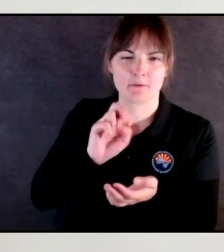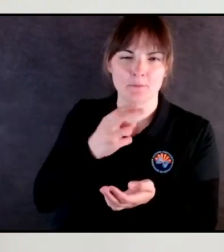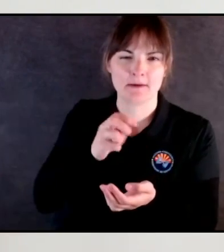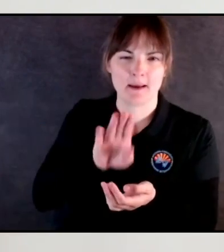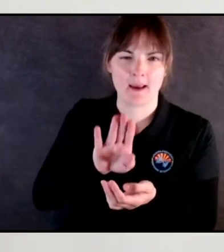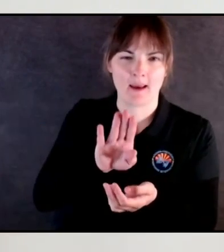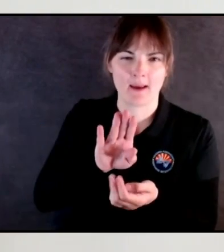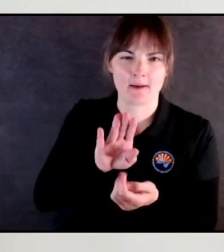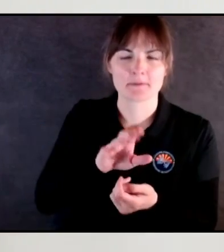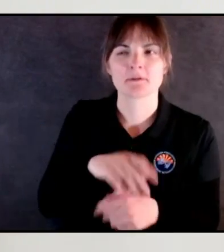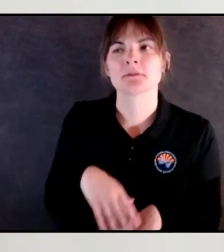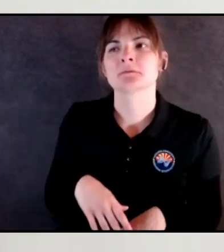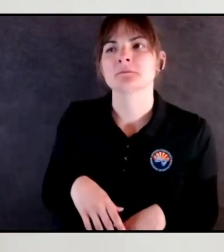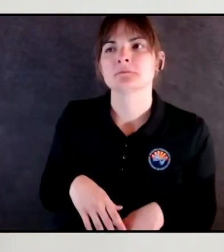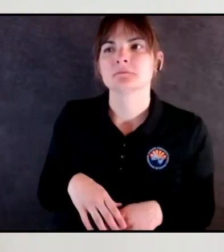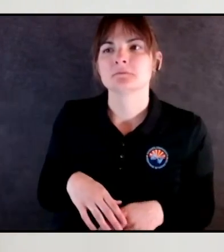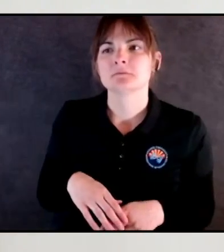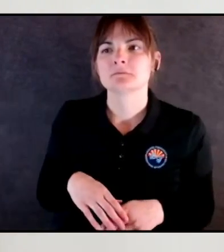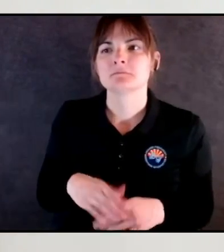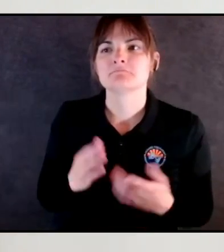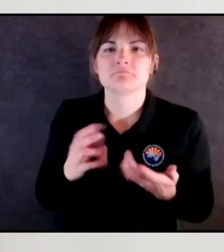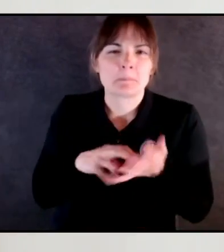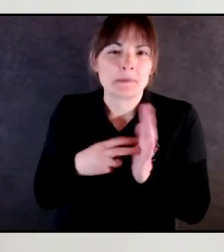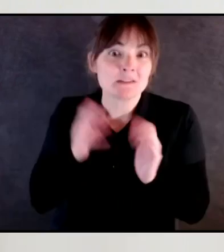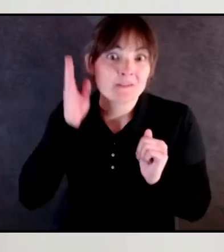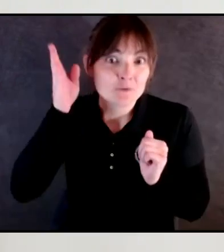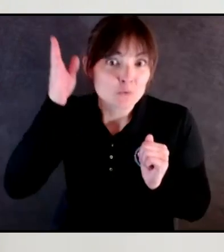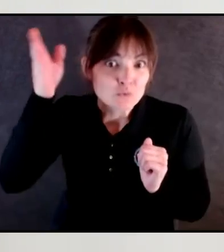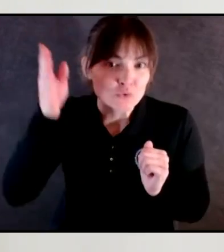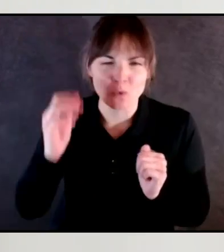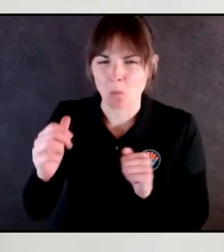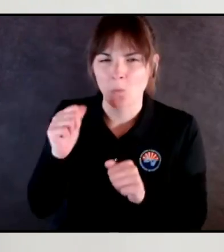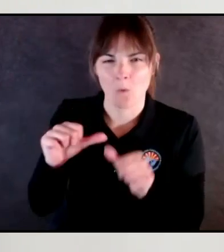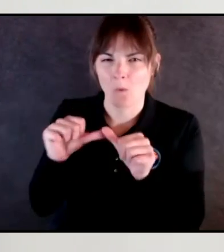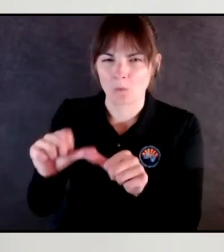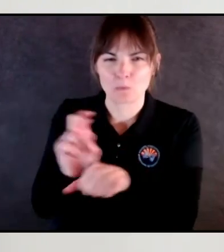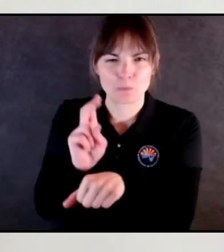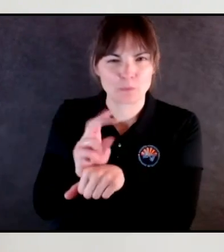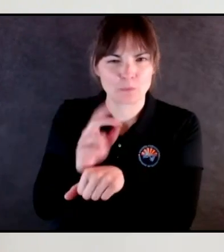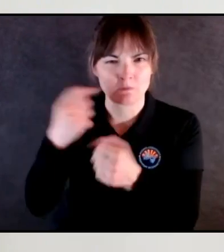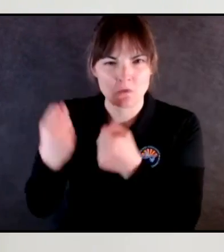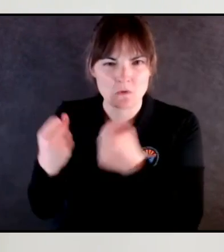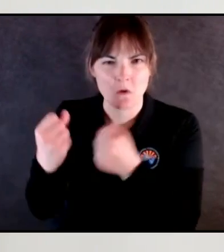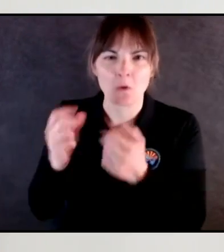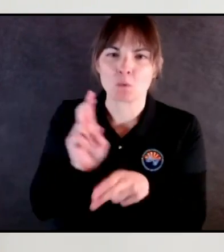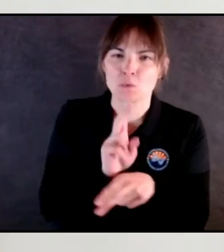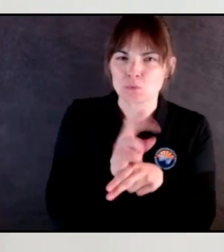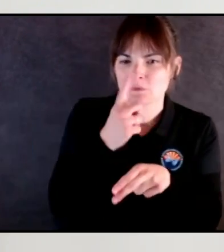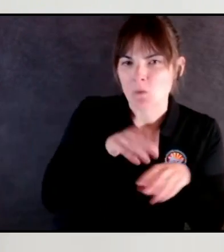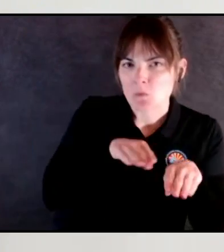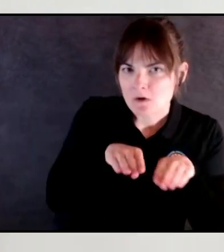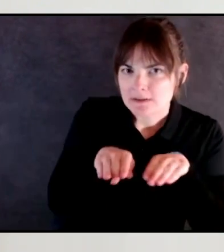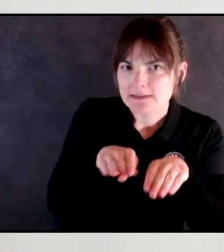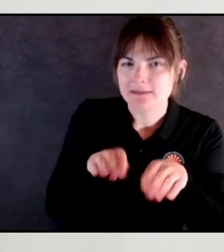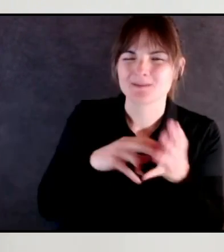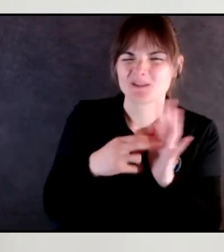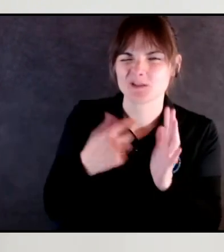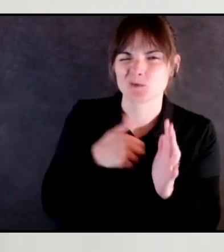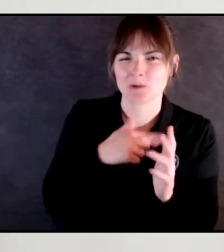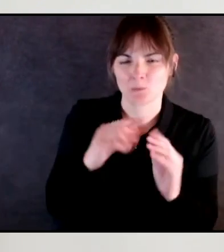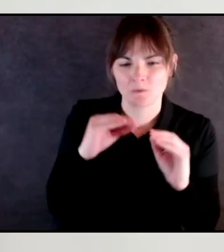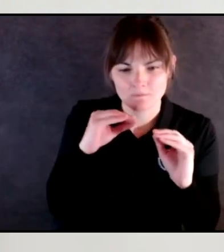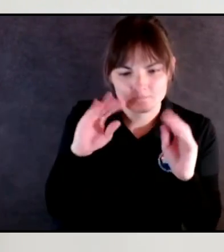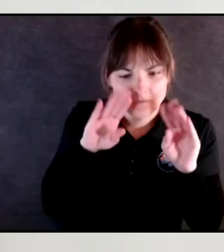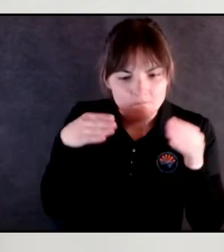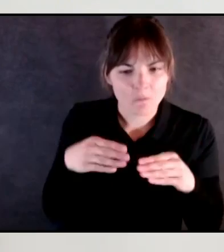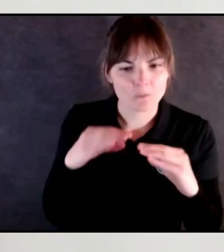use to the future and mitigate the impact to the wilderness. So that's a focus there with that division. We have another